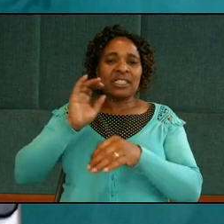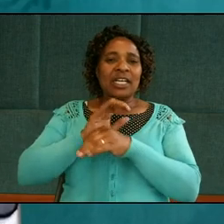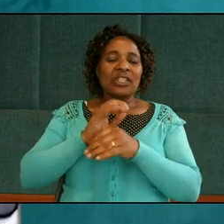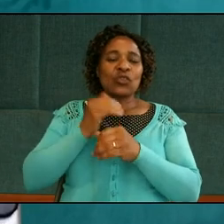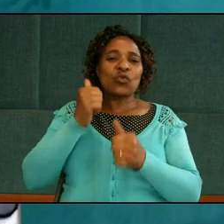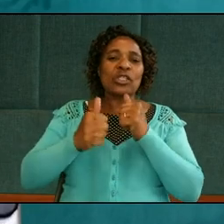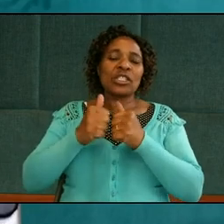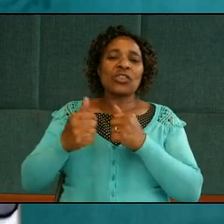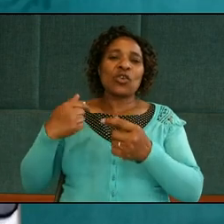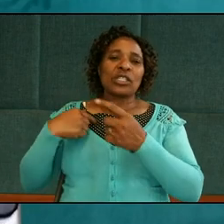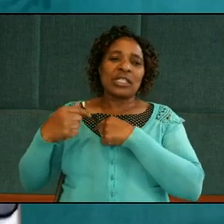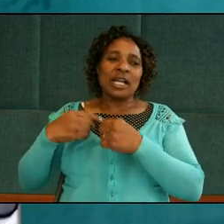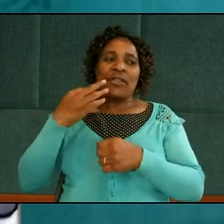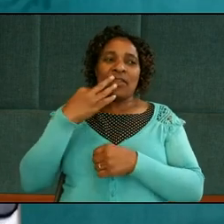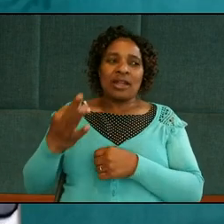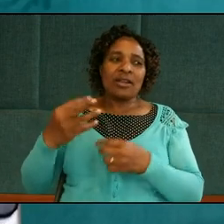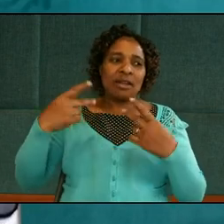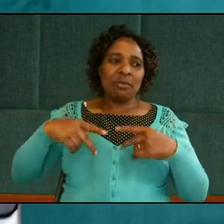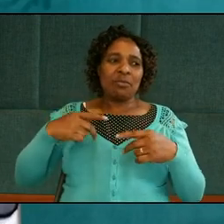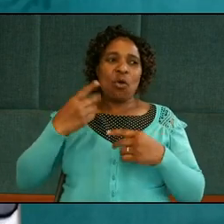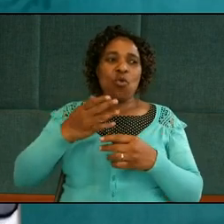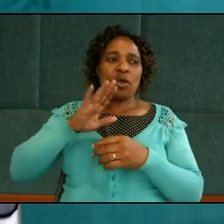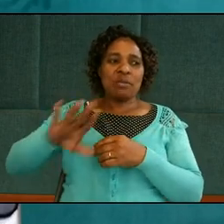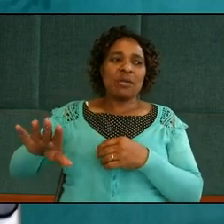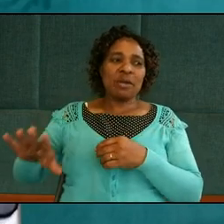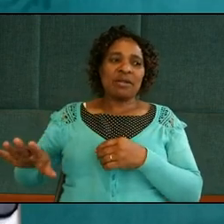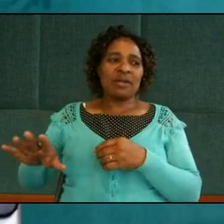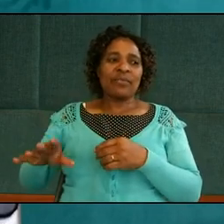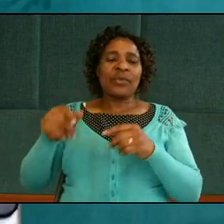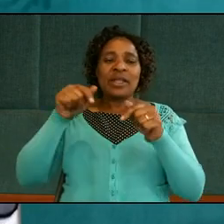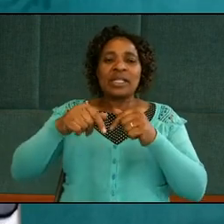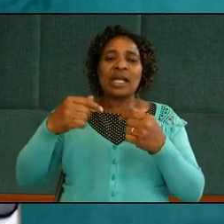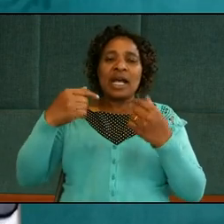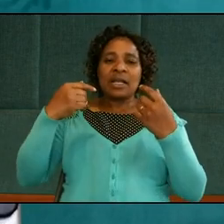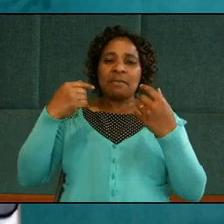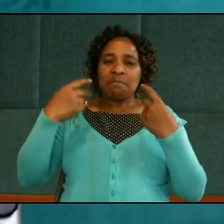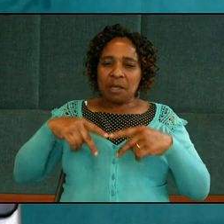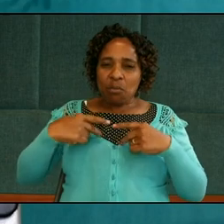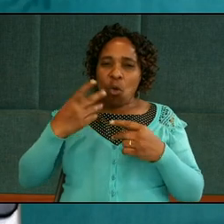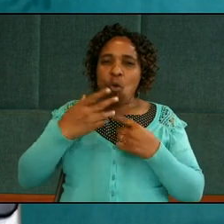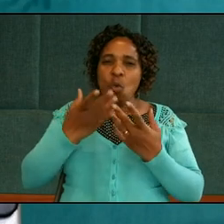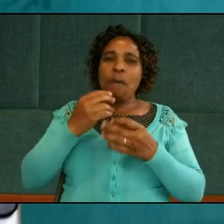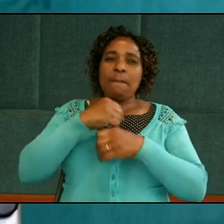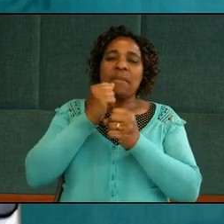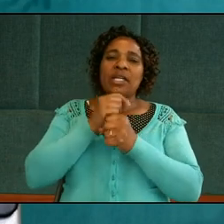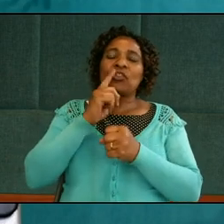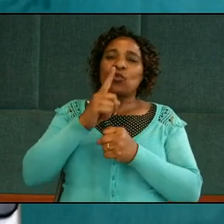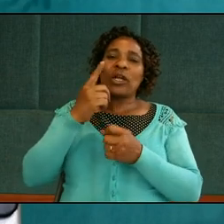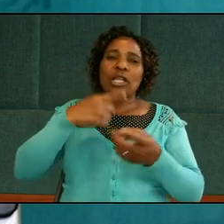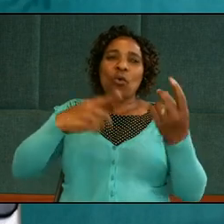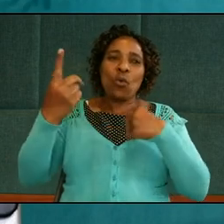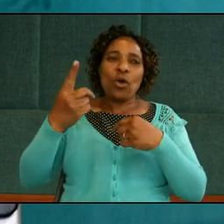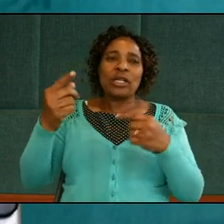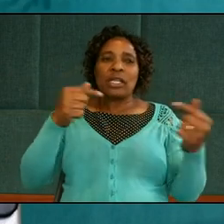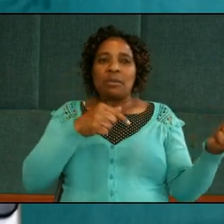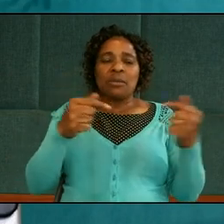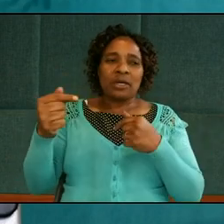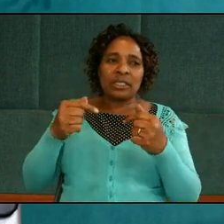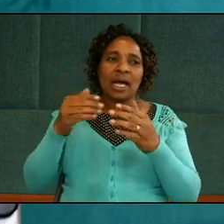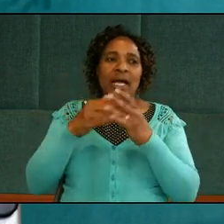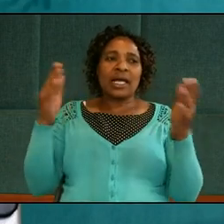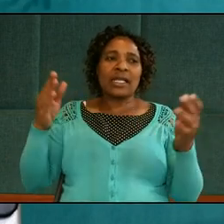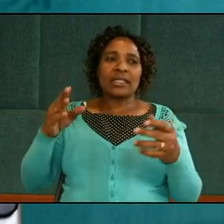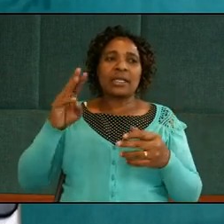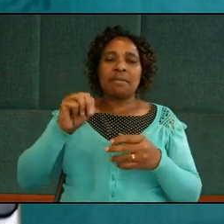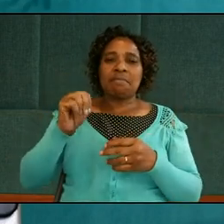the 300 people who remained. The remnant are the ones who actually ensured they won the battle against the Midianites.